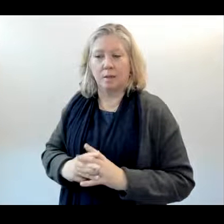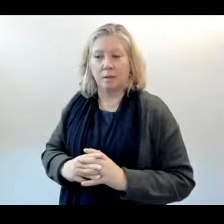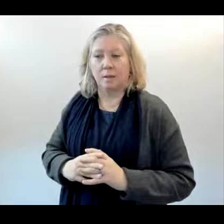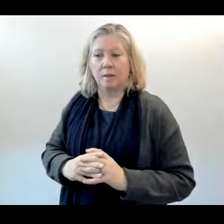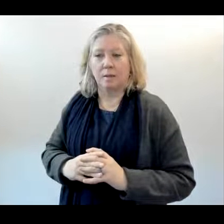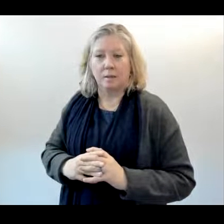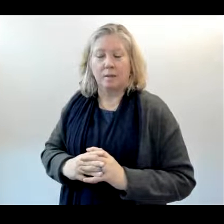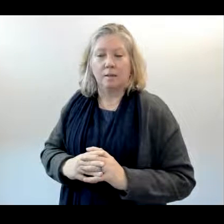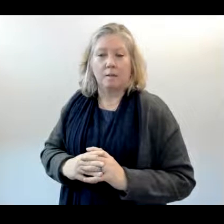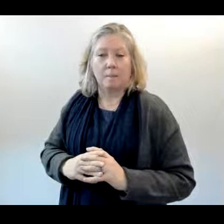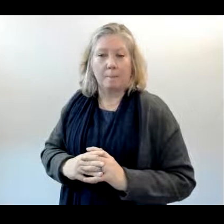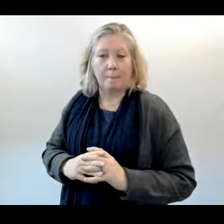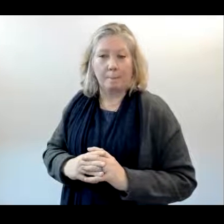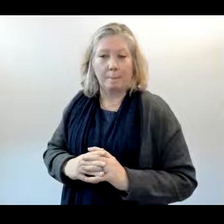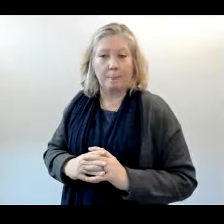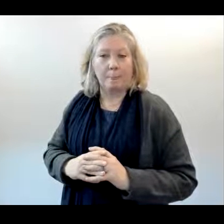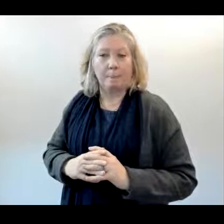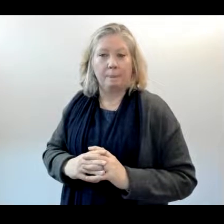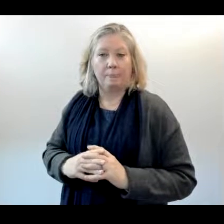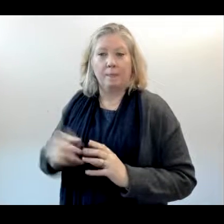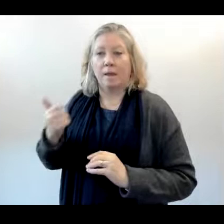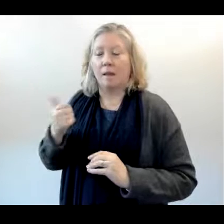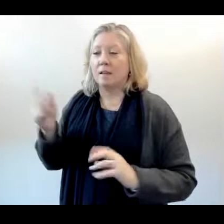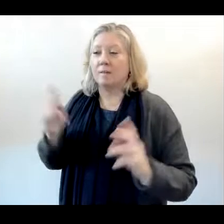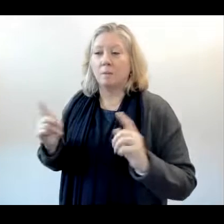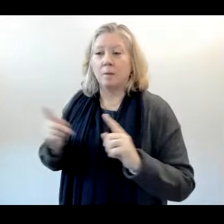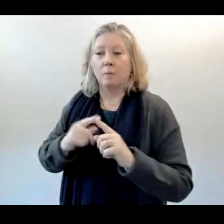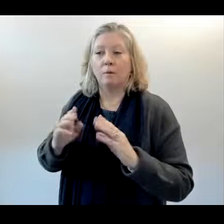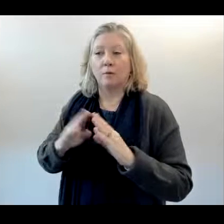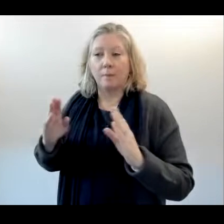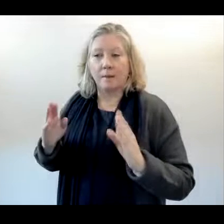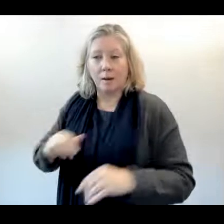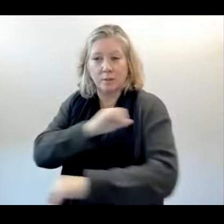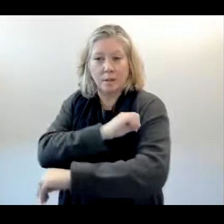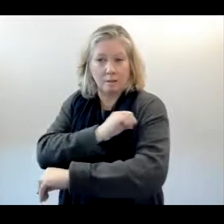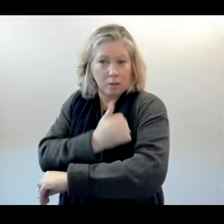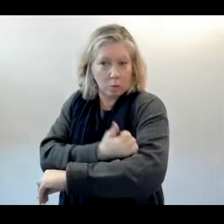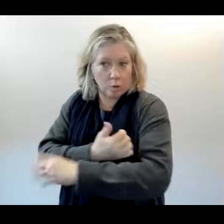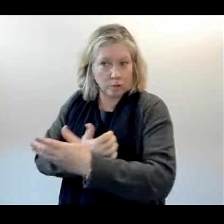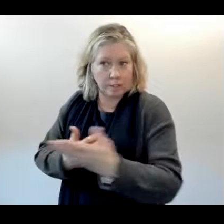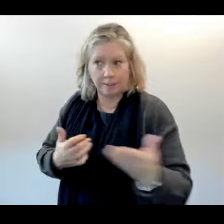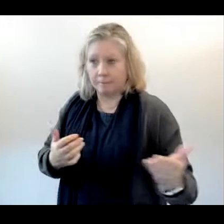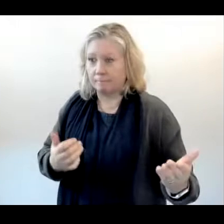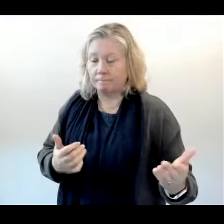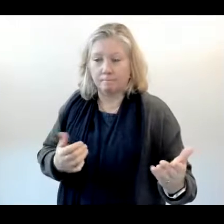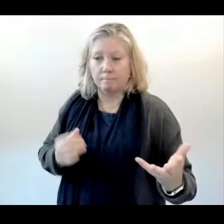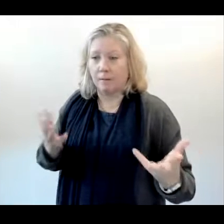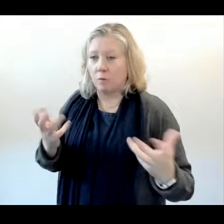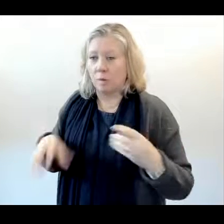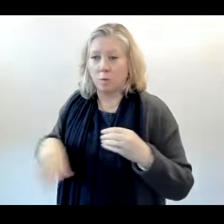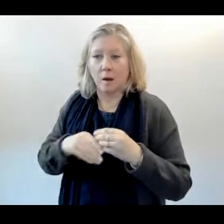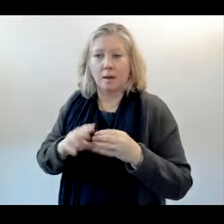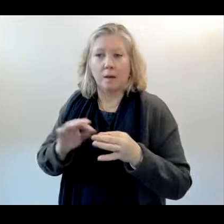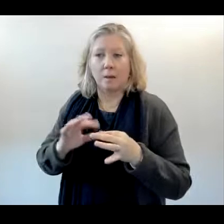I would invite any of the folks from the Housing Authority, the development team that you mentioned, if they have any additional